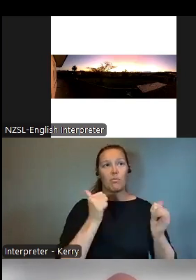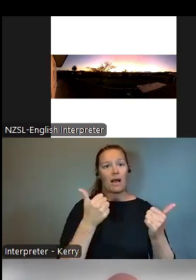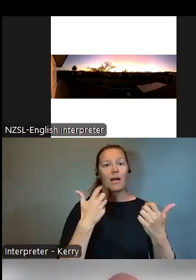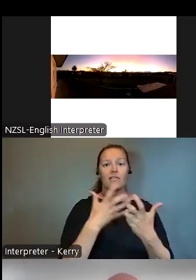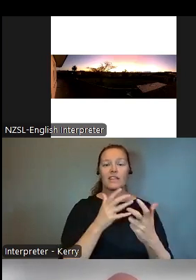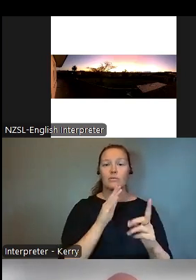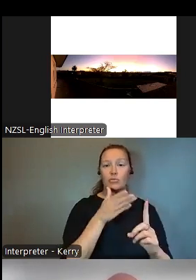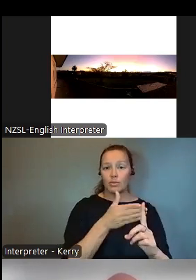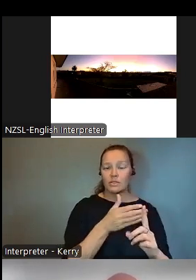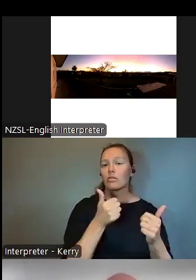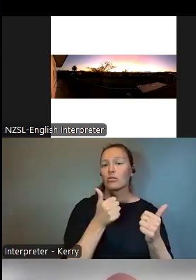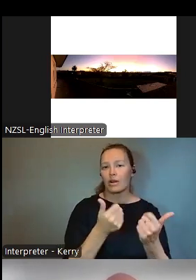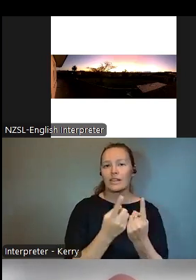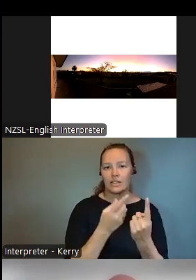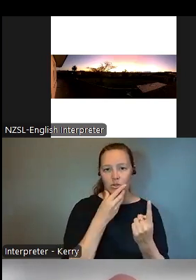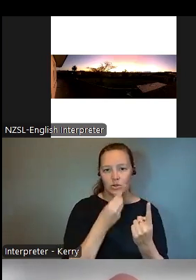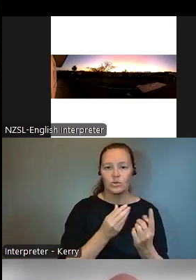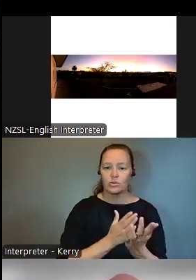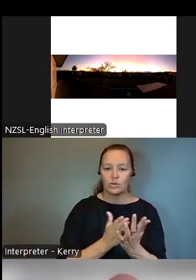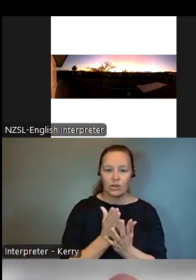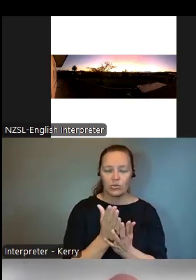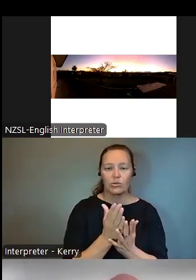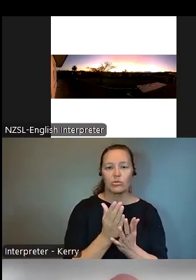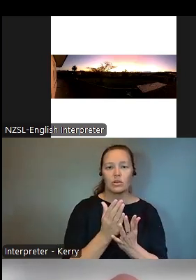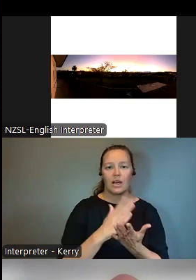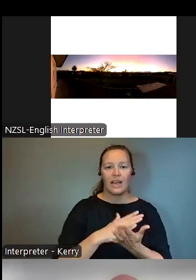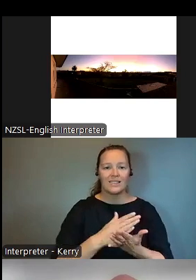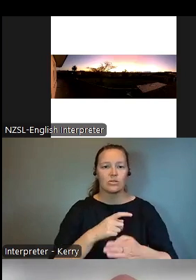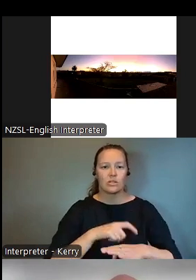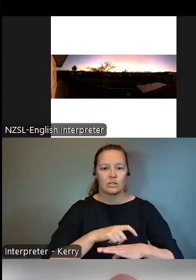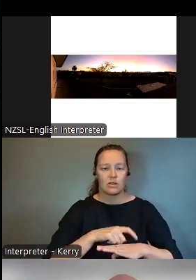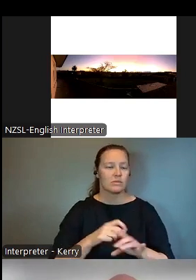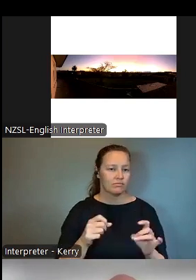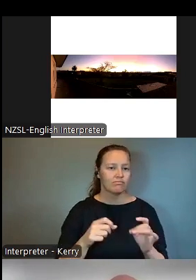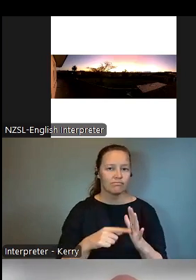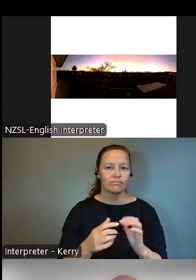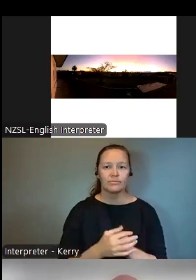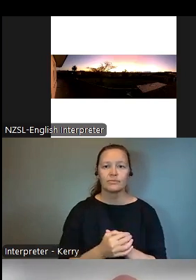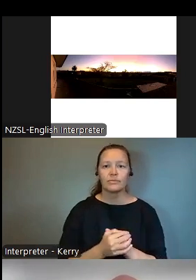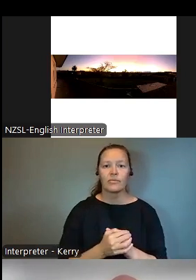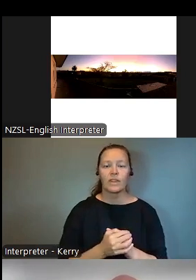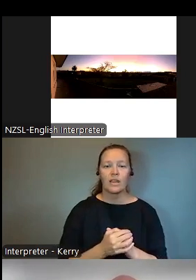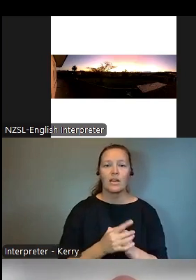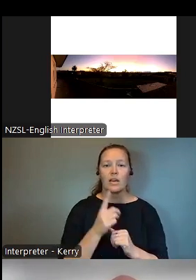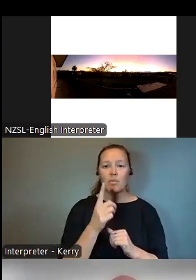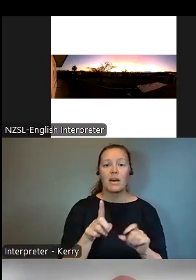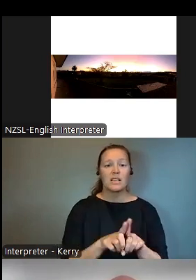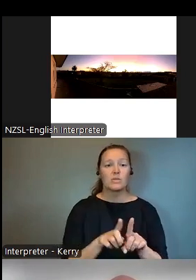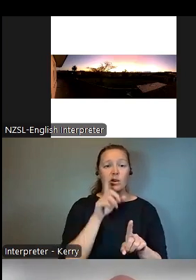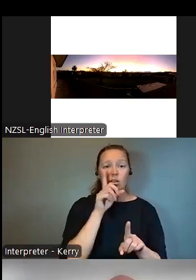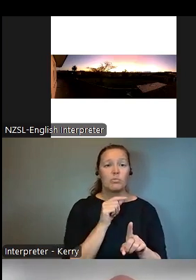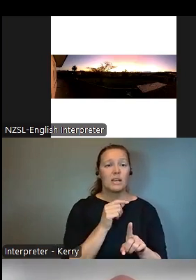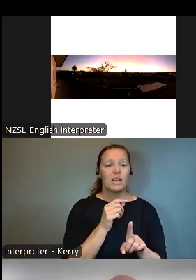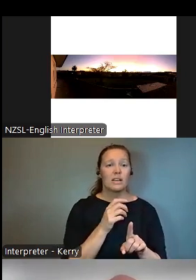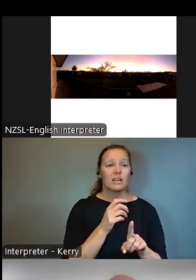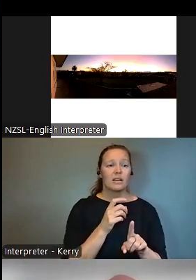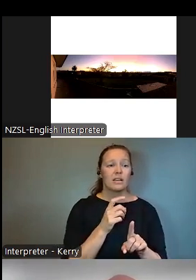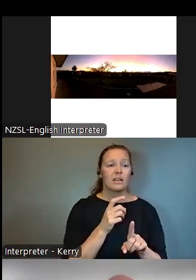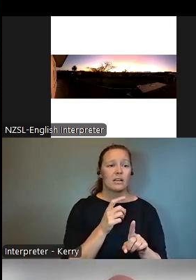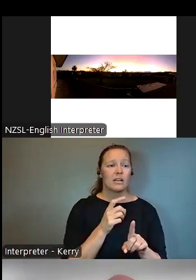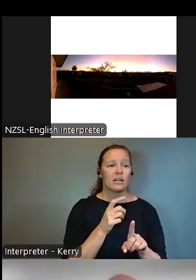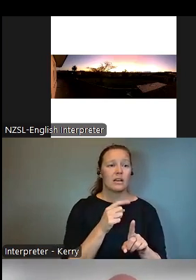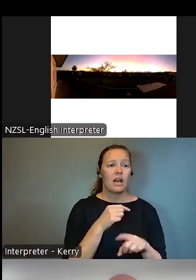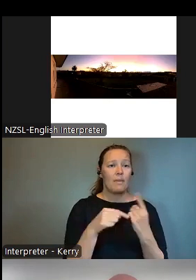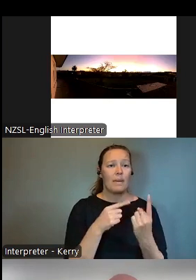to use to navigate through uncertain times. But it could also just be an articulation of the kind of